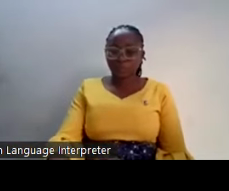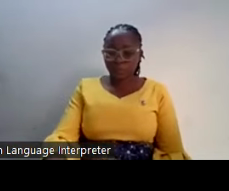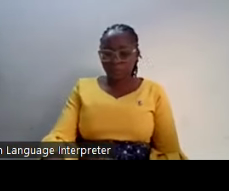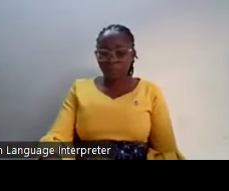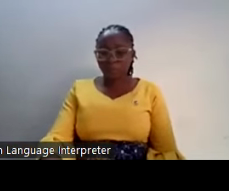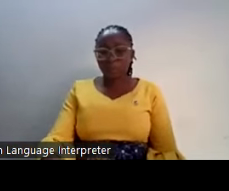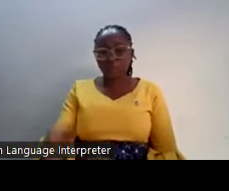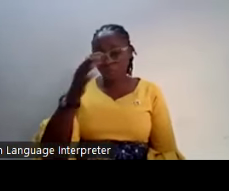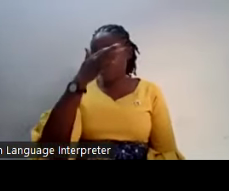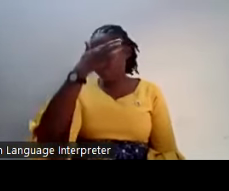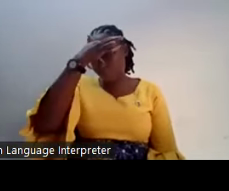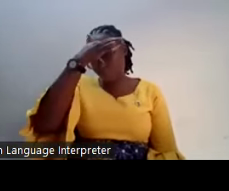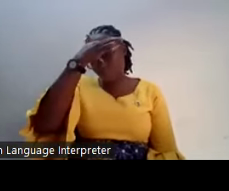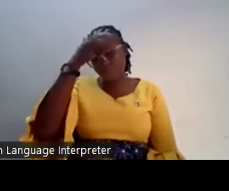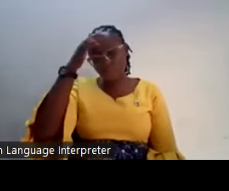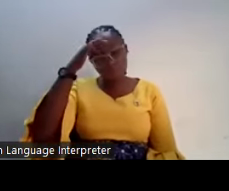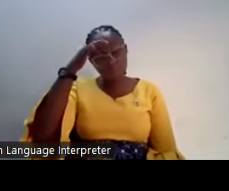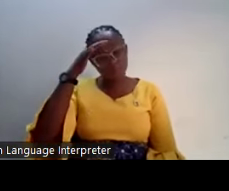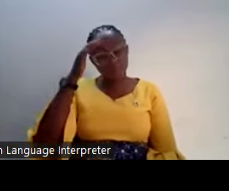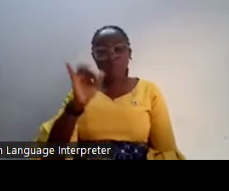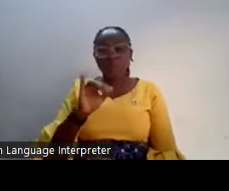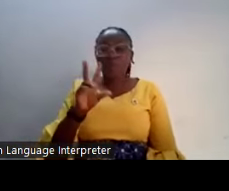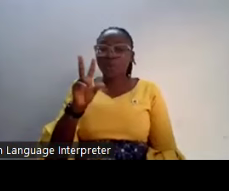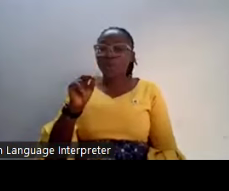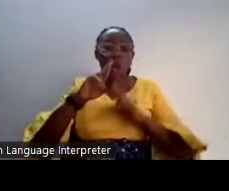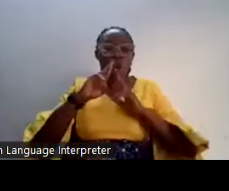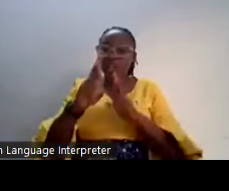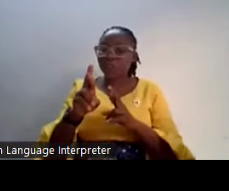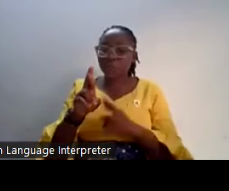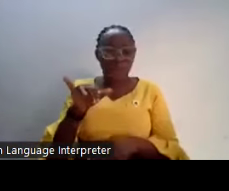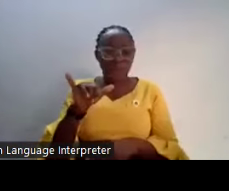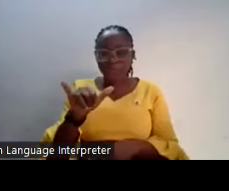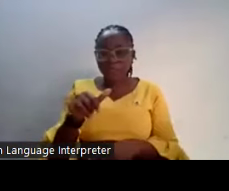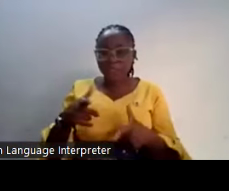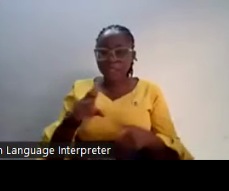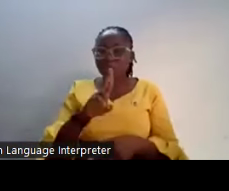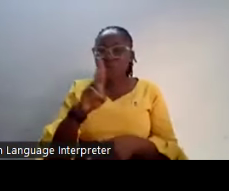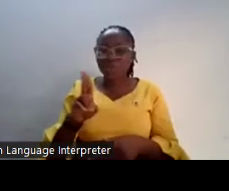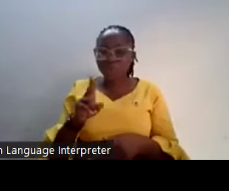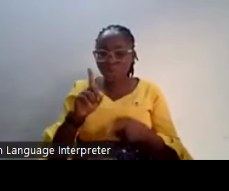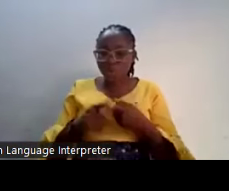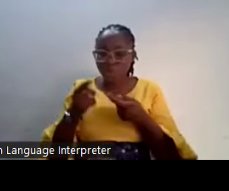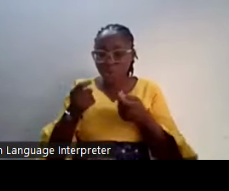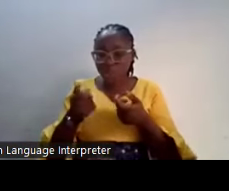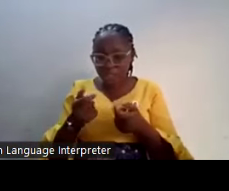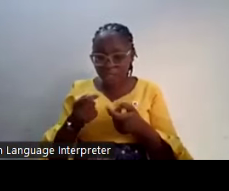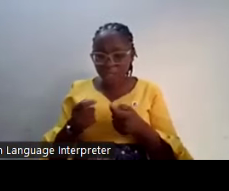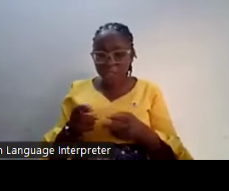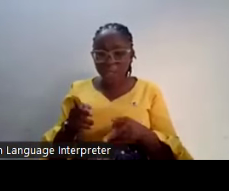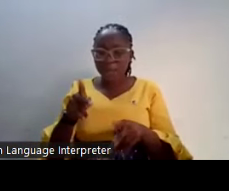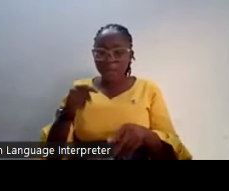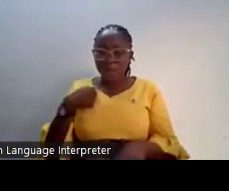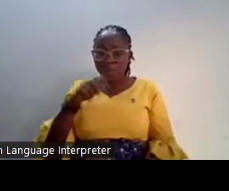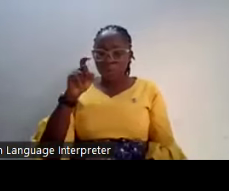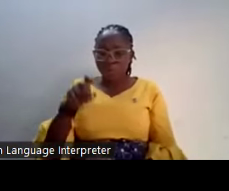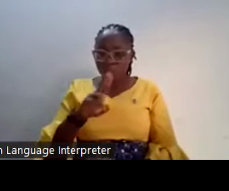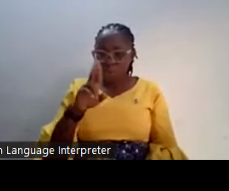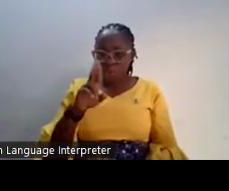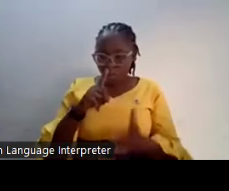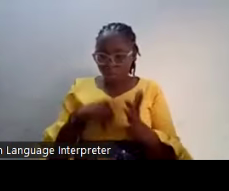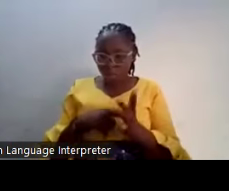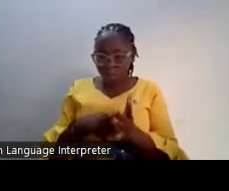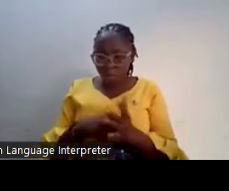I haven't seen any response in the chat. Let's use the chat button. Yeah, people are shy this morning, this No, evening.